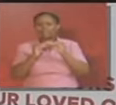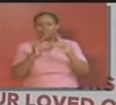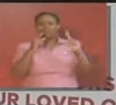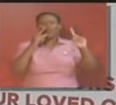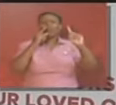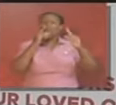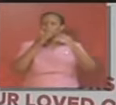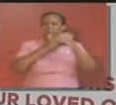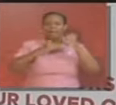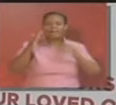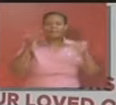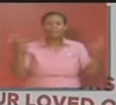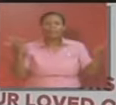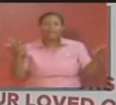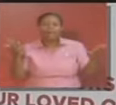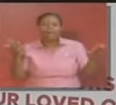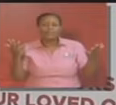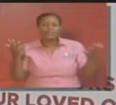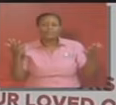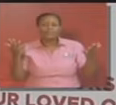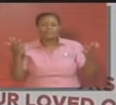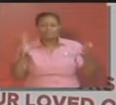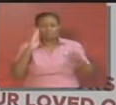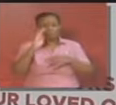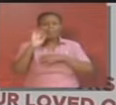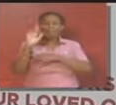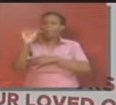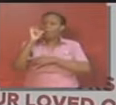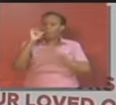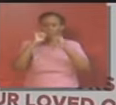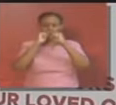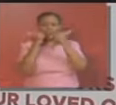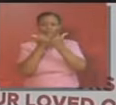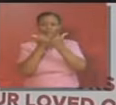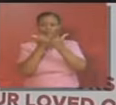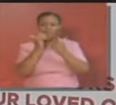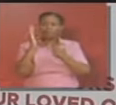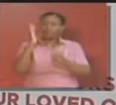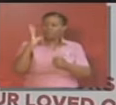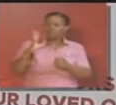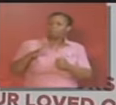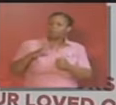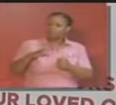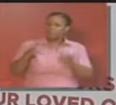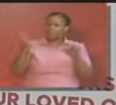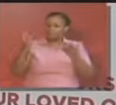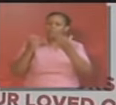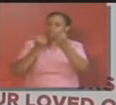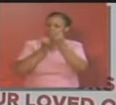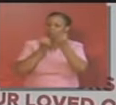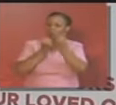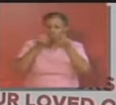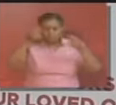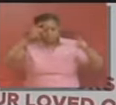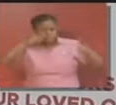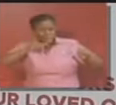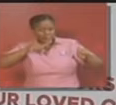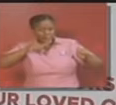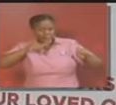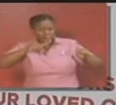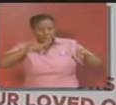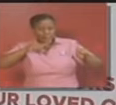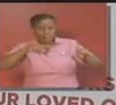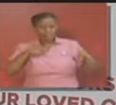board and they are in complete support of the continued adherence to the COVID-19 protocols. So I came away from that meeting very hopeful.